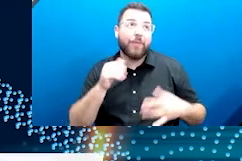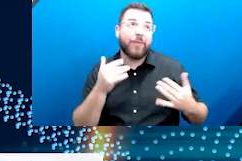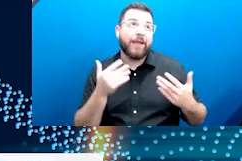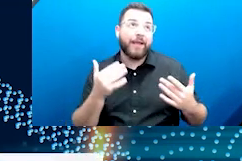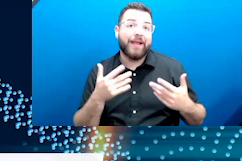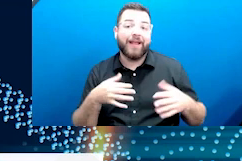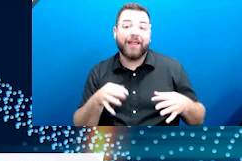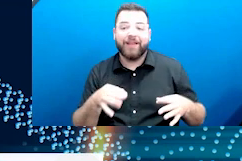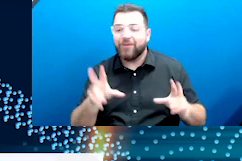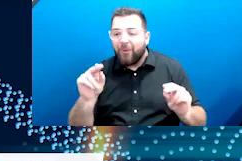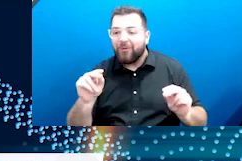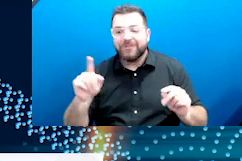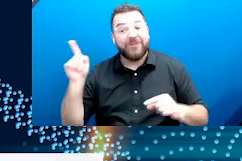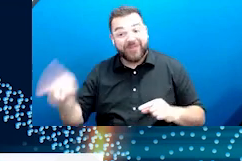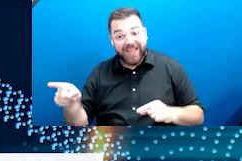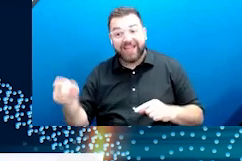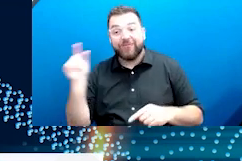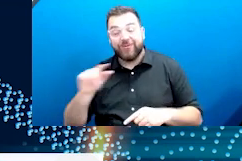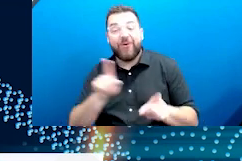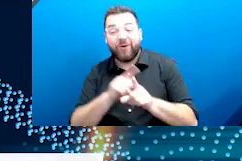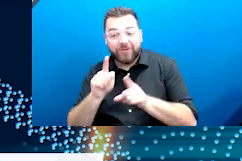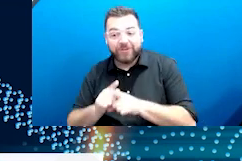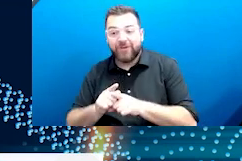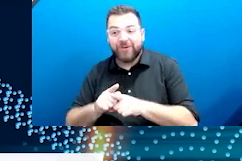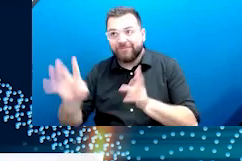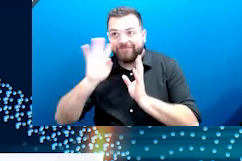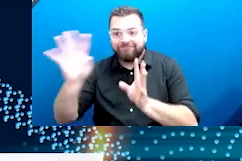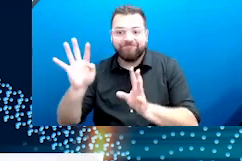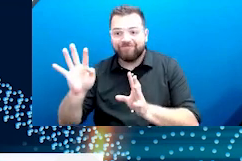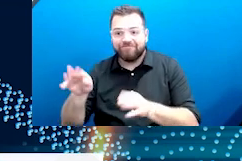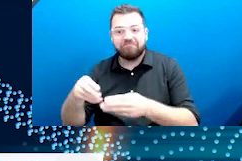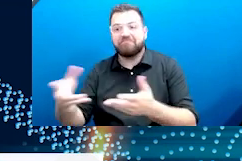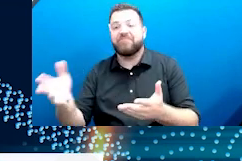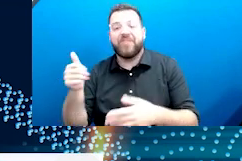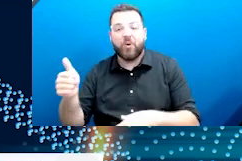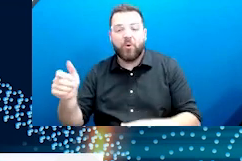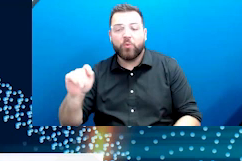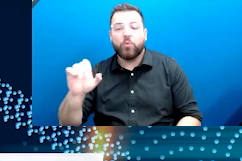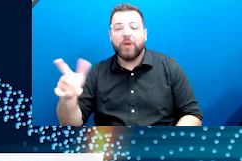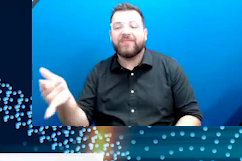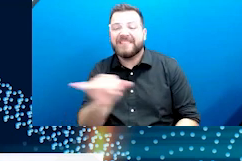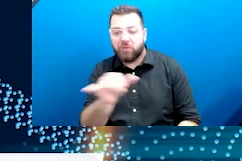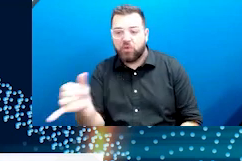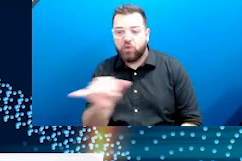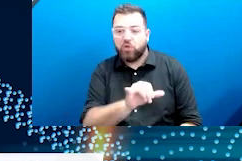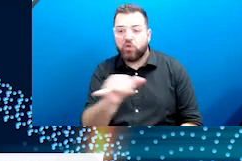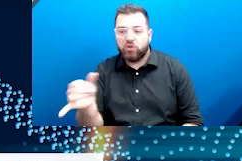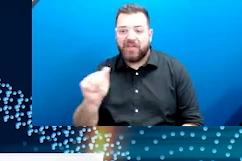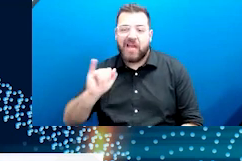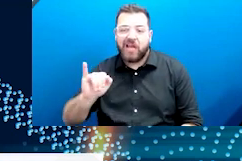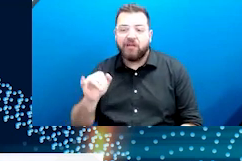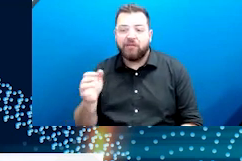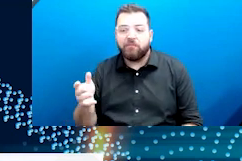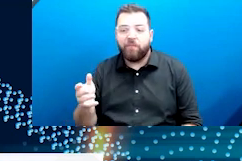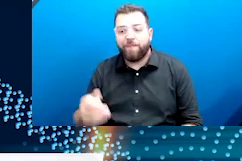also are coming out with their own tool that's similar to what Microsoft has come out